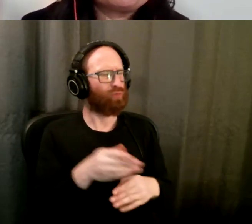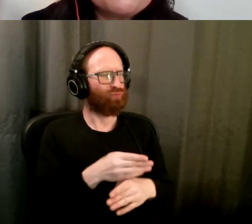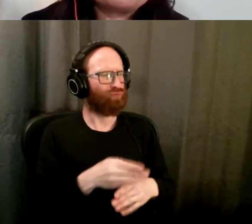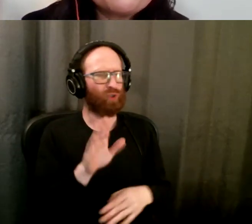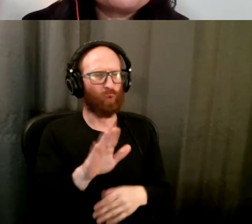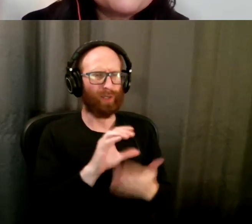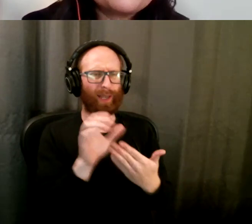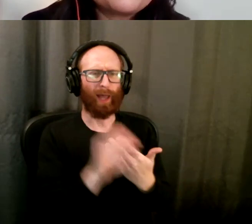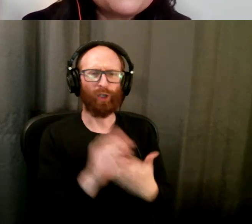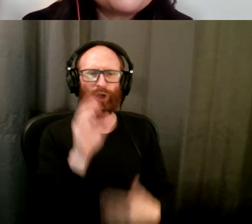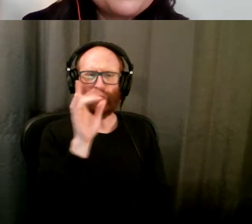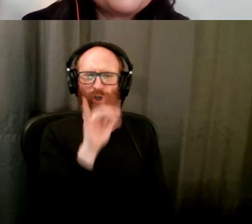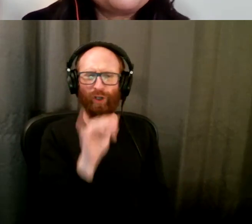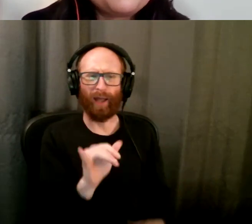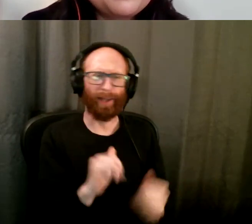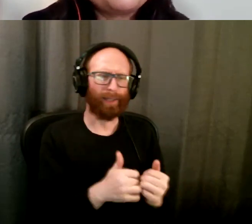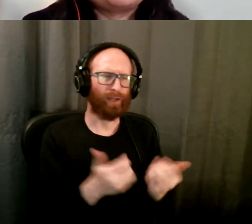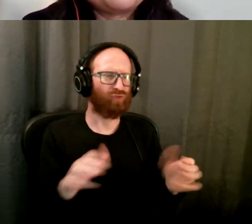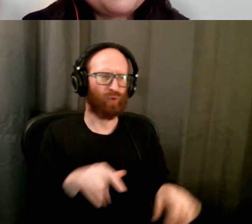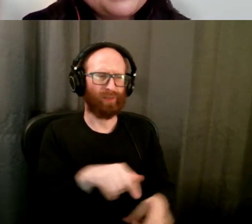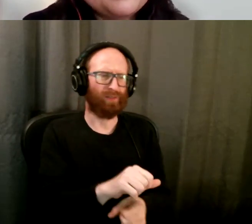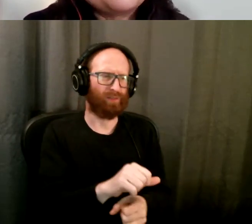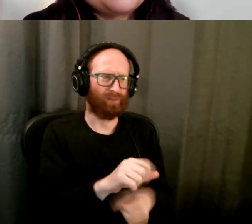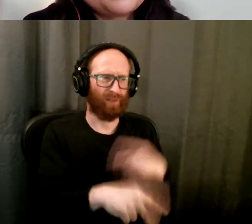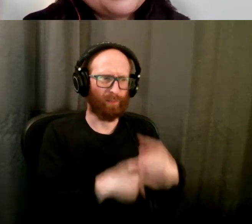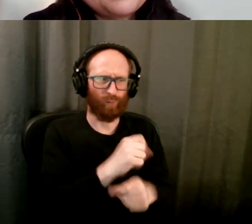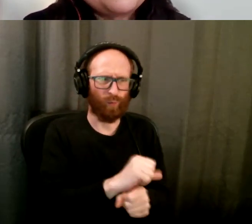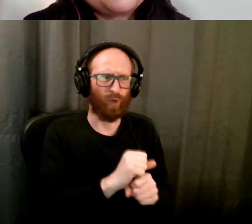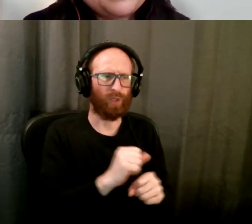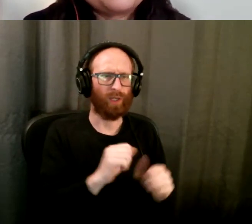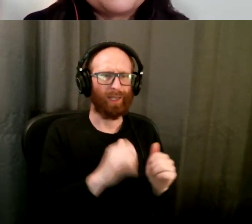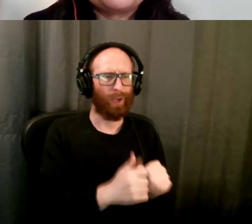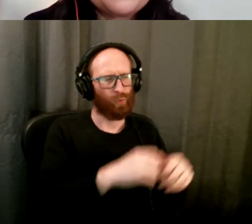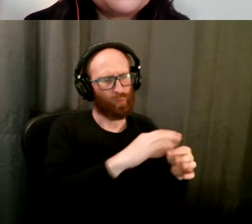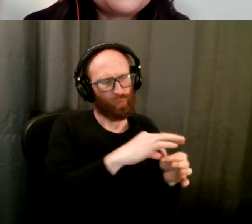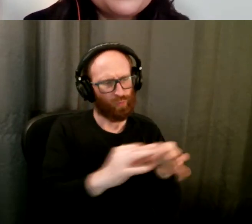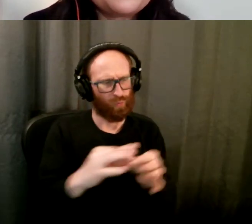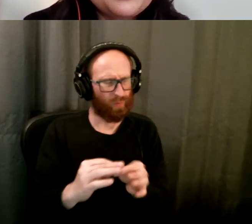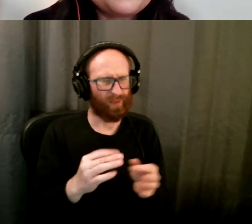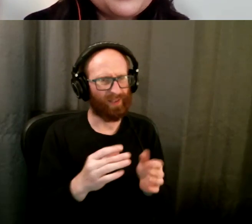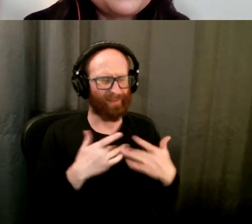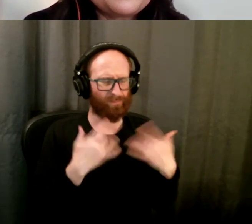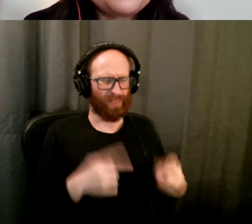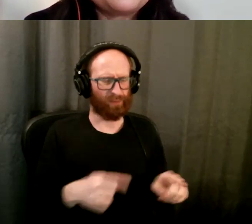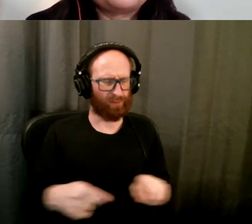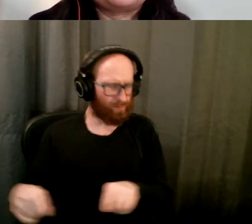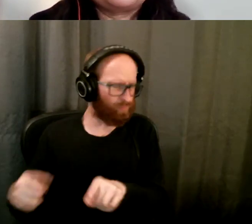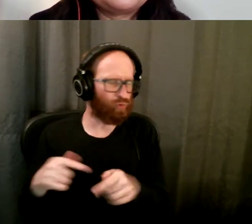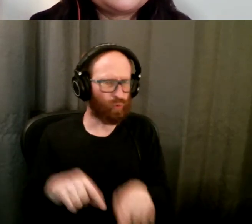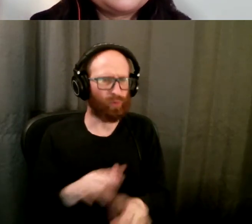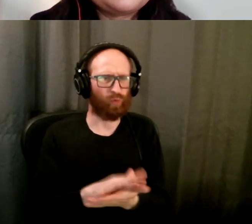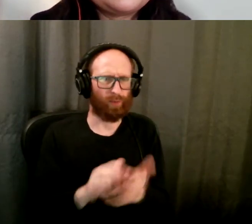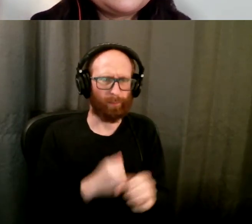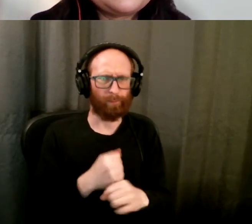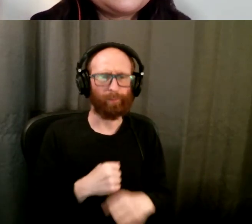of work, to streamline some of those events throughout the school year. Yes, I'd be happy